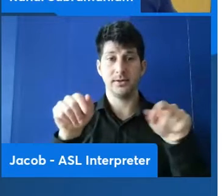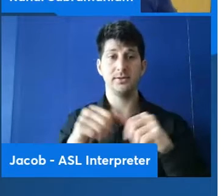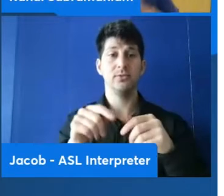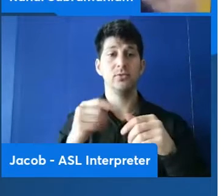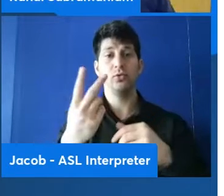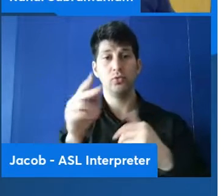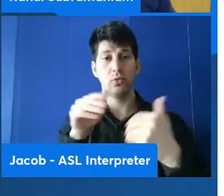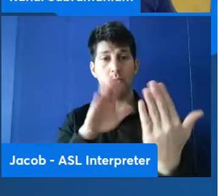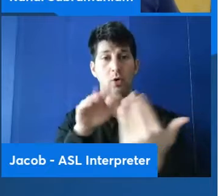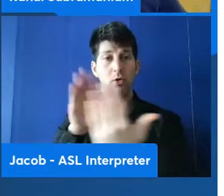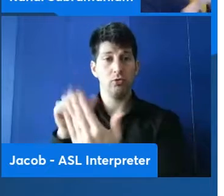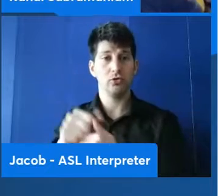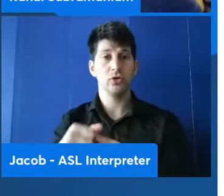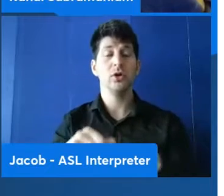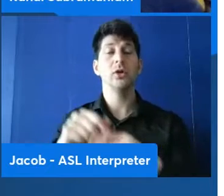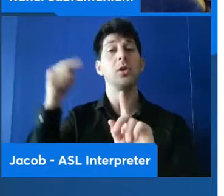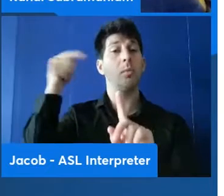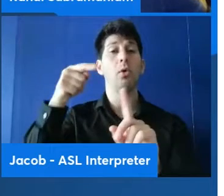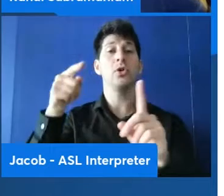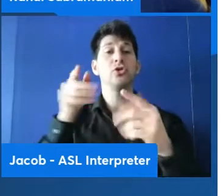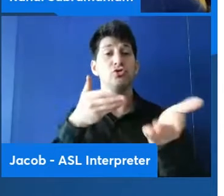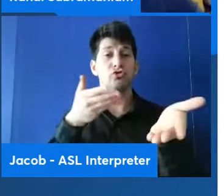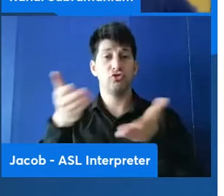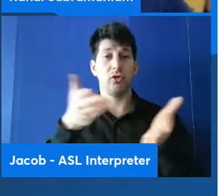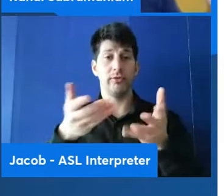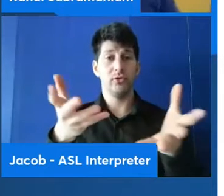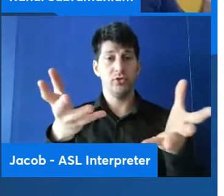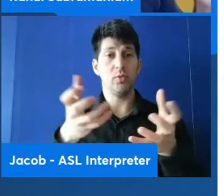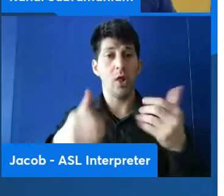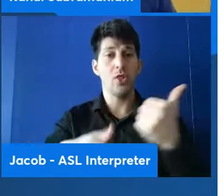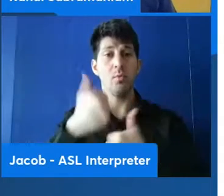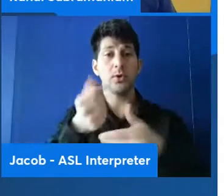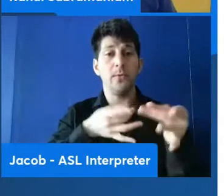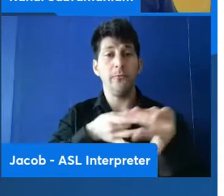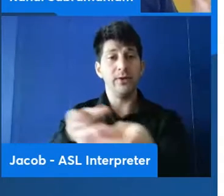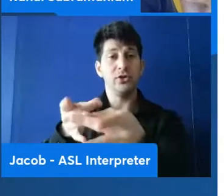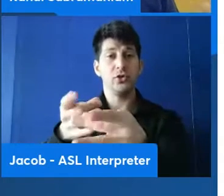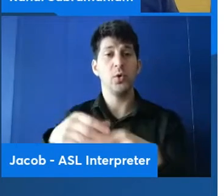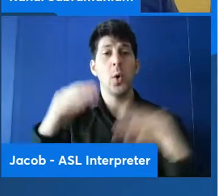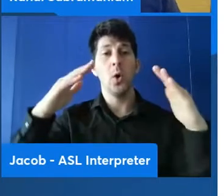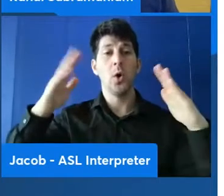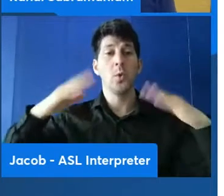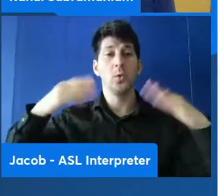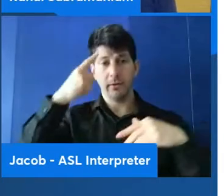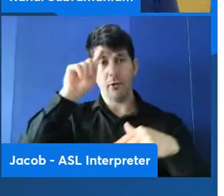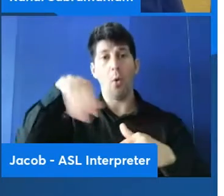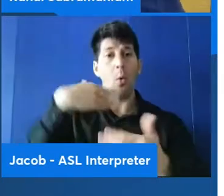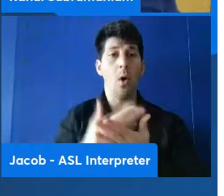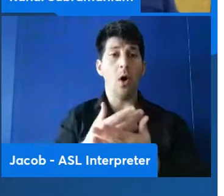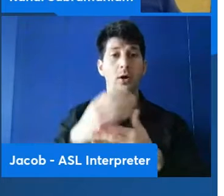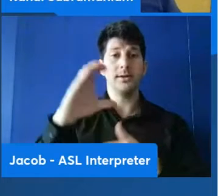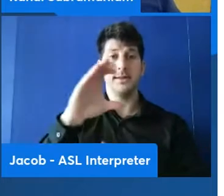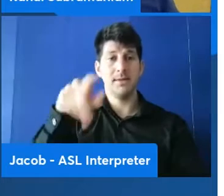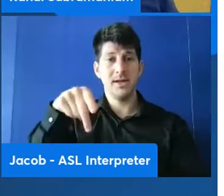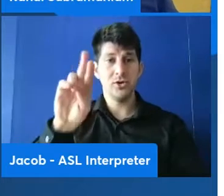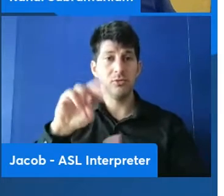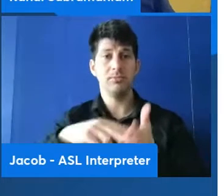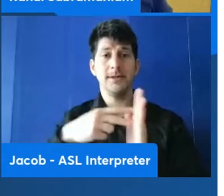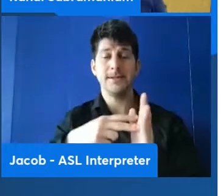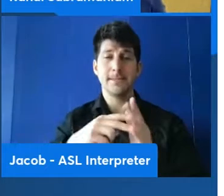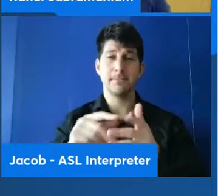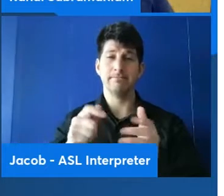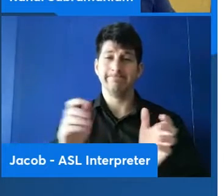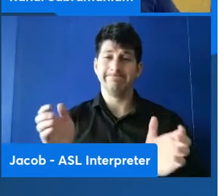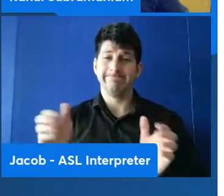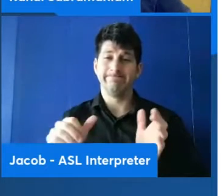approaches. When it comes to servers, you want the most efficient cooling for all these CPUs so that you can push them as hard as